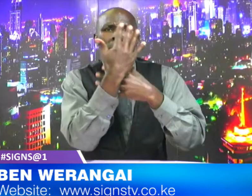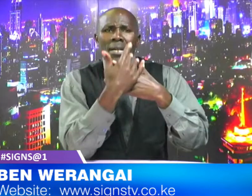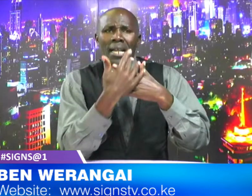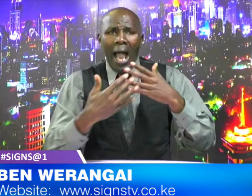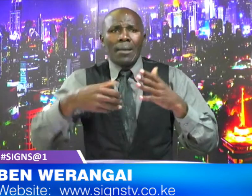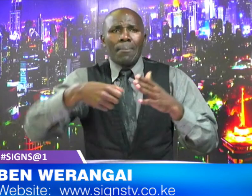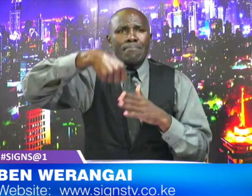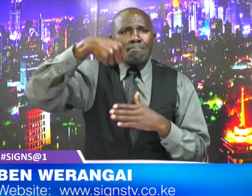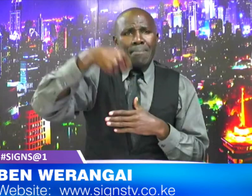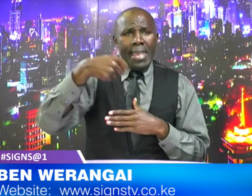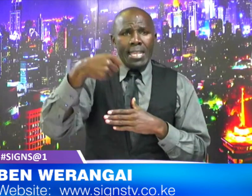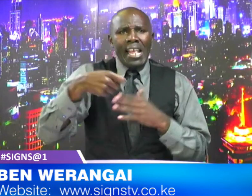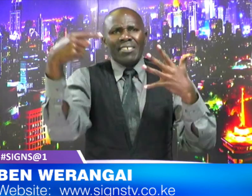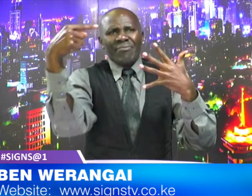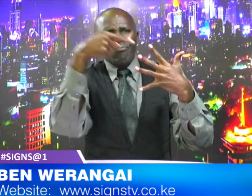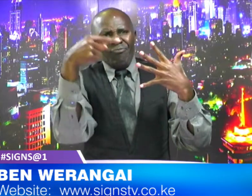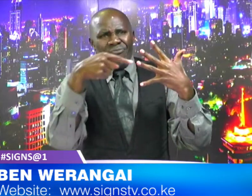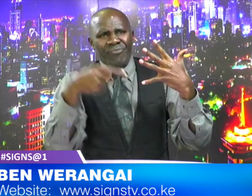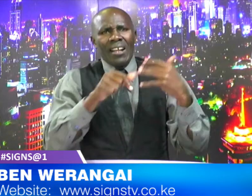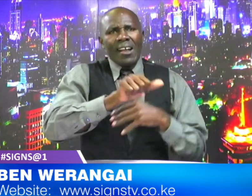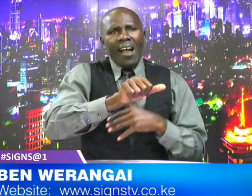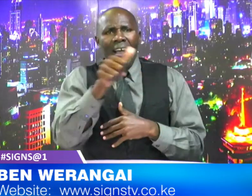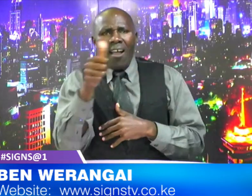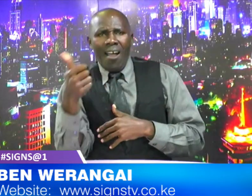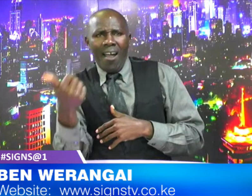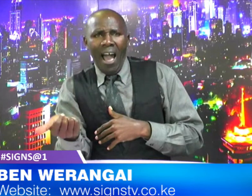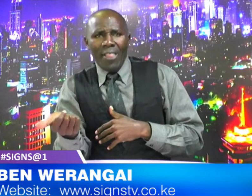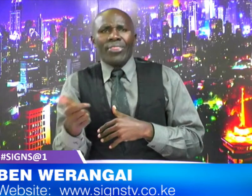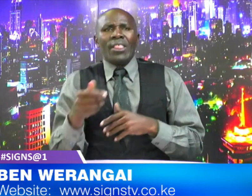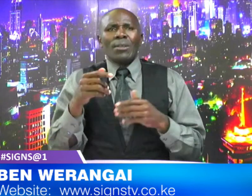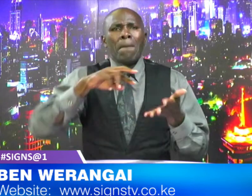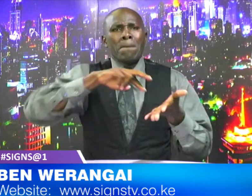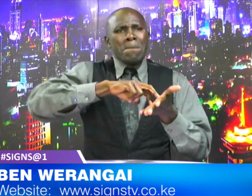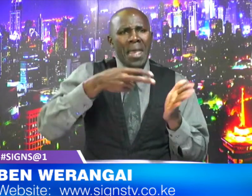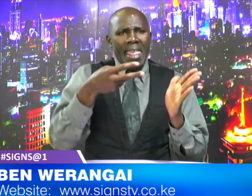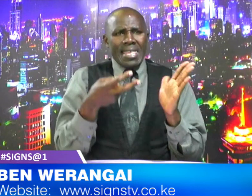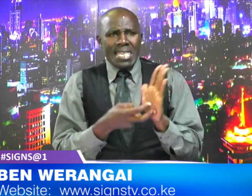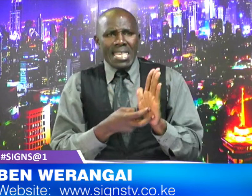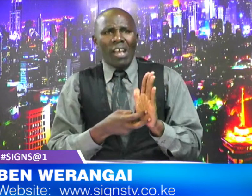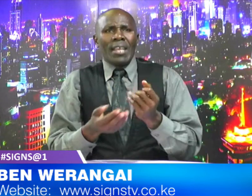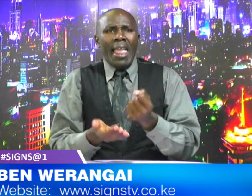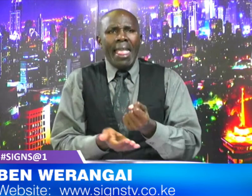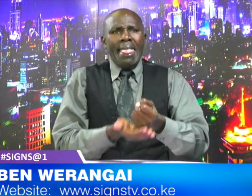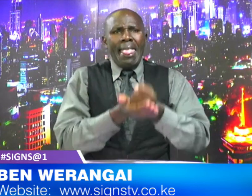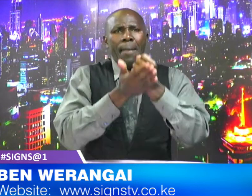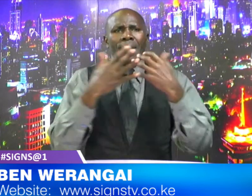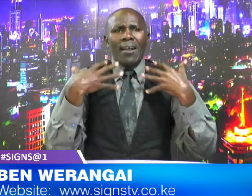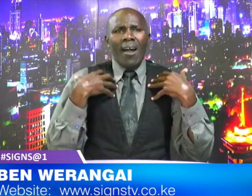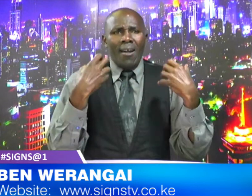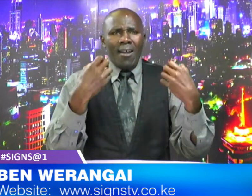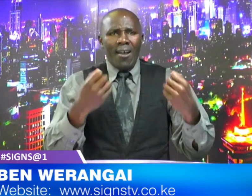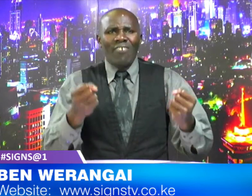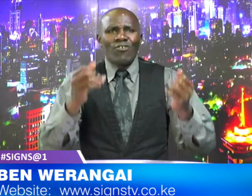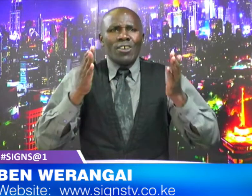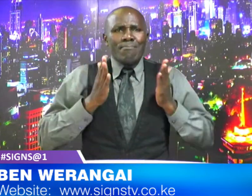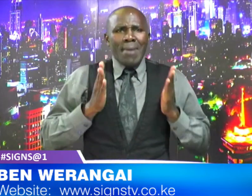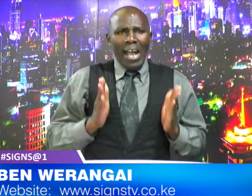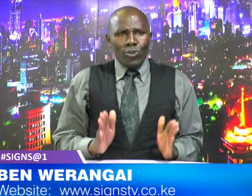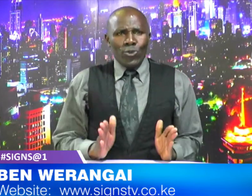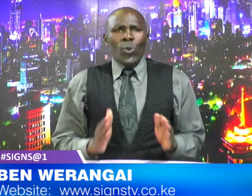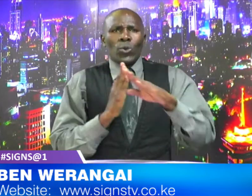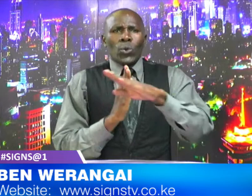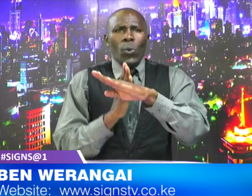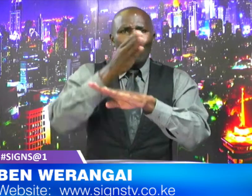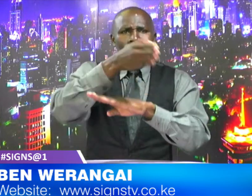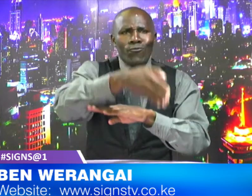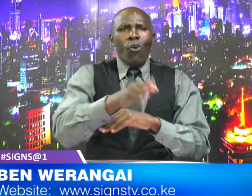syringes, aprons, cotton wool, blood bags, among other, are meant